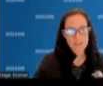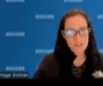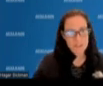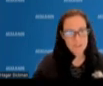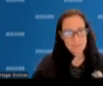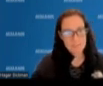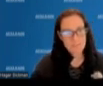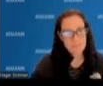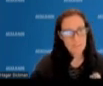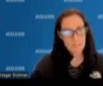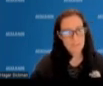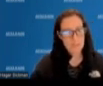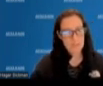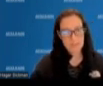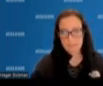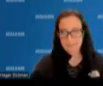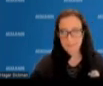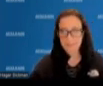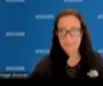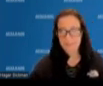questions.